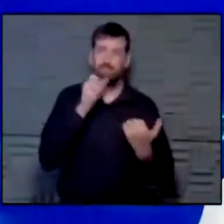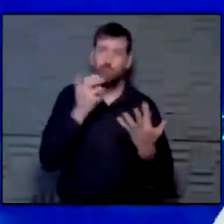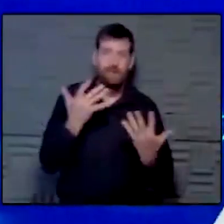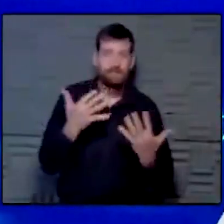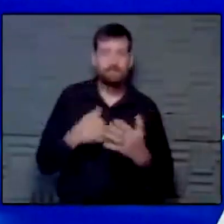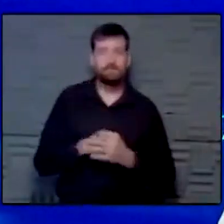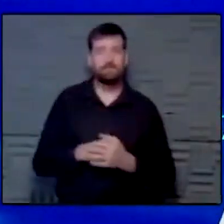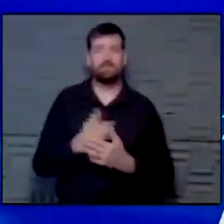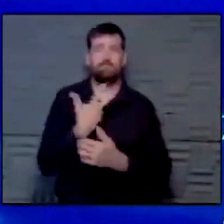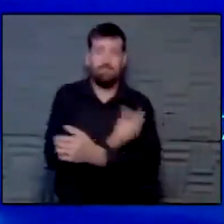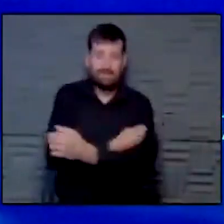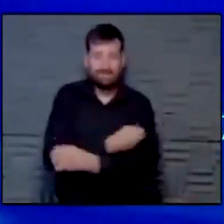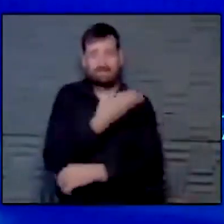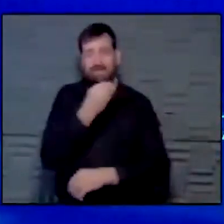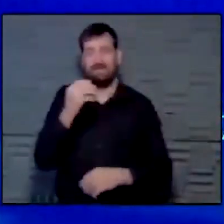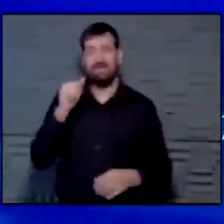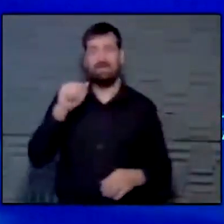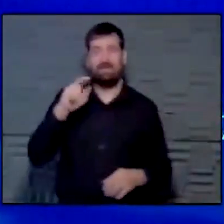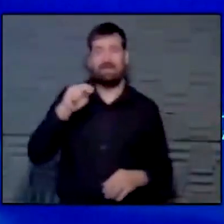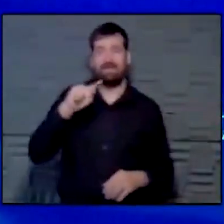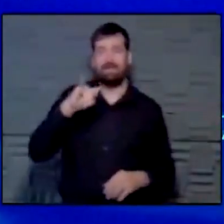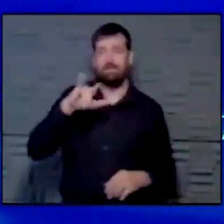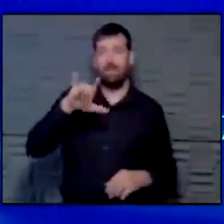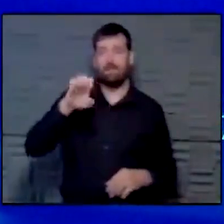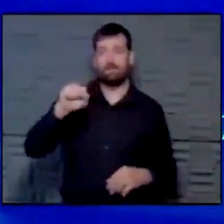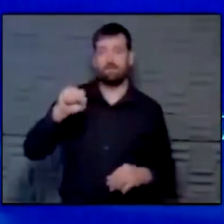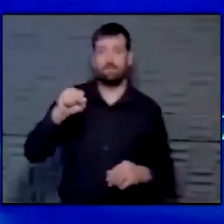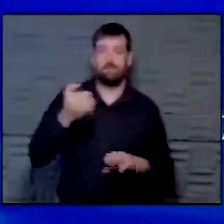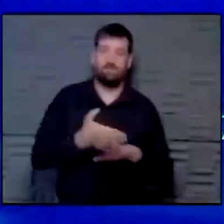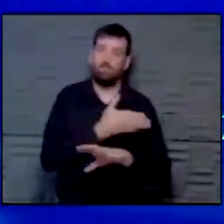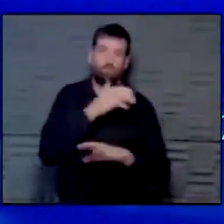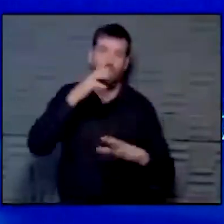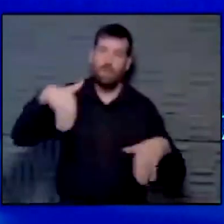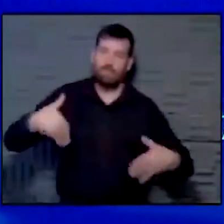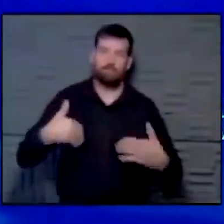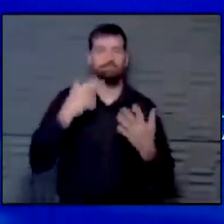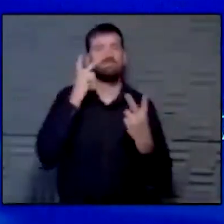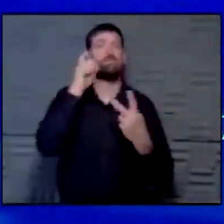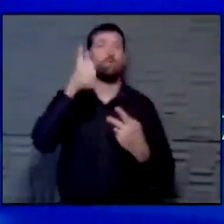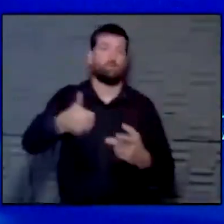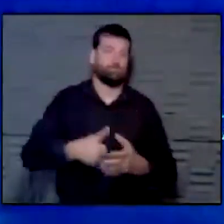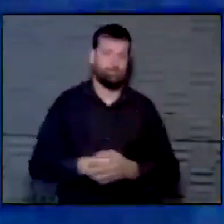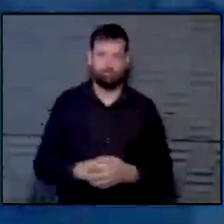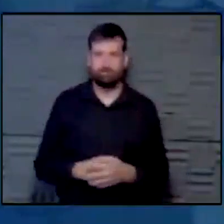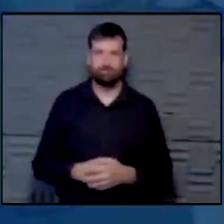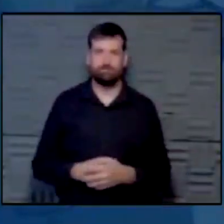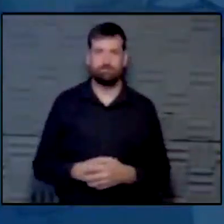Vaccine and antibodies before it's too late. We'll see you tomorrow.